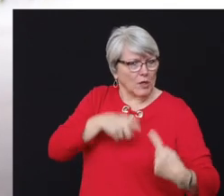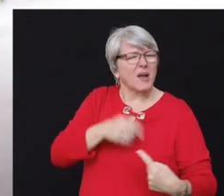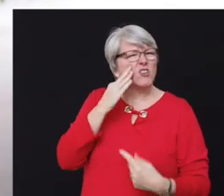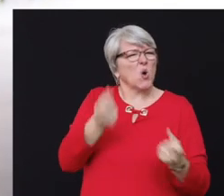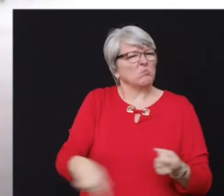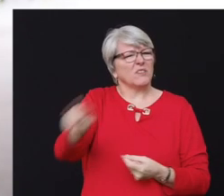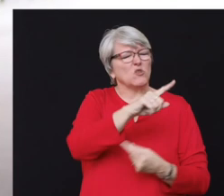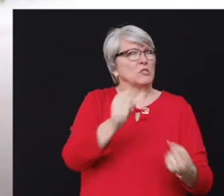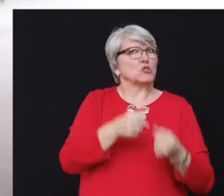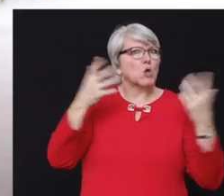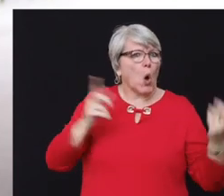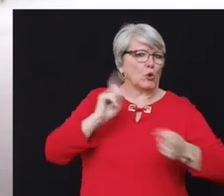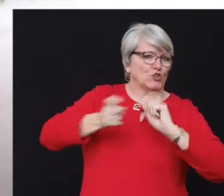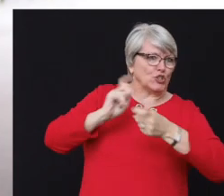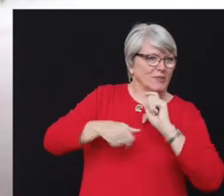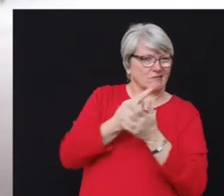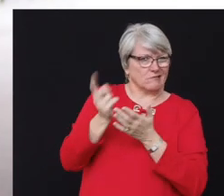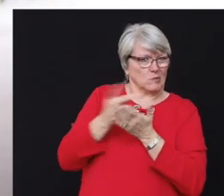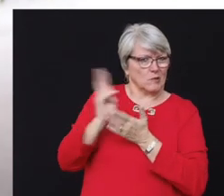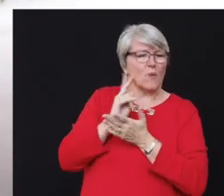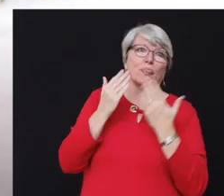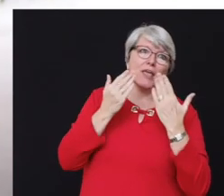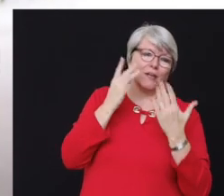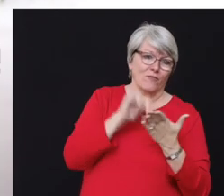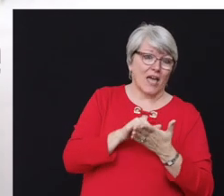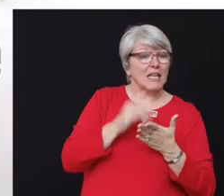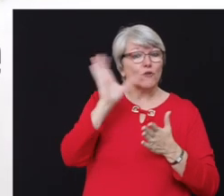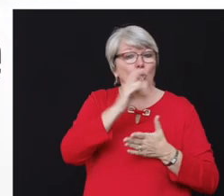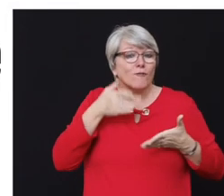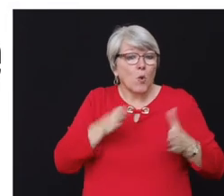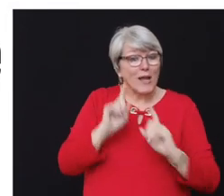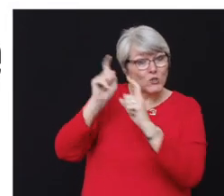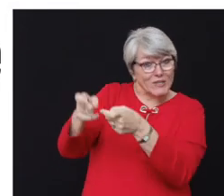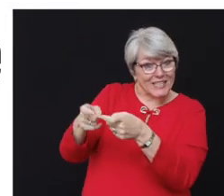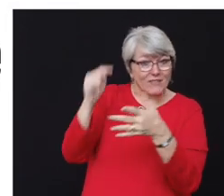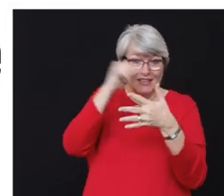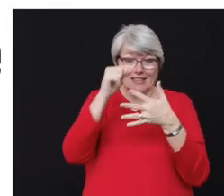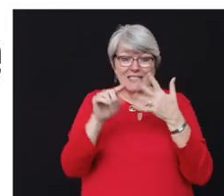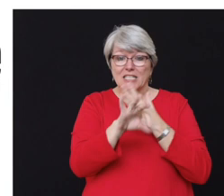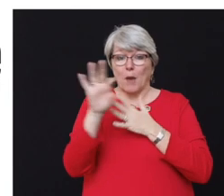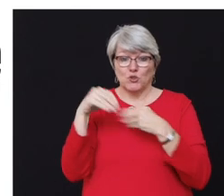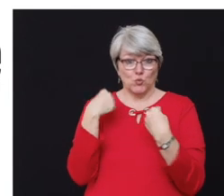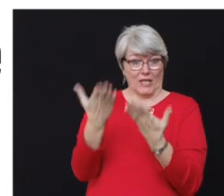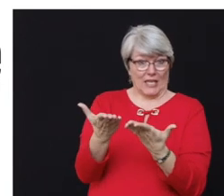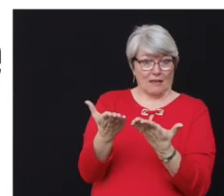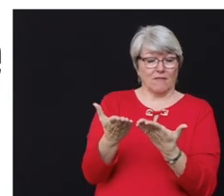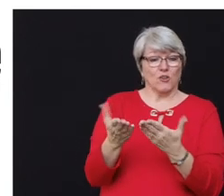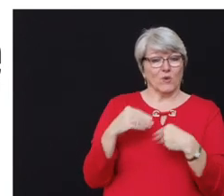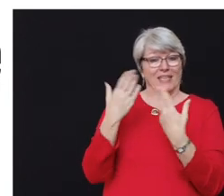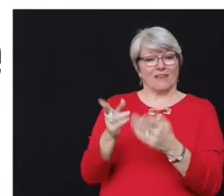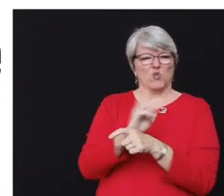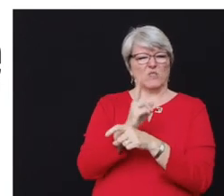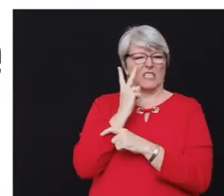generous through these past few weeks, and we thank you for that. If you still are looking for a way to give, then these options are available to you that you can give, and